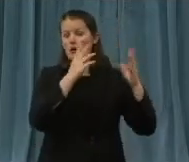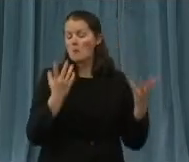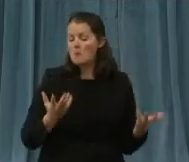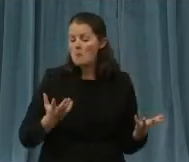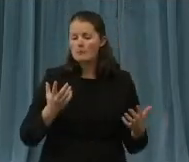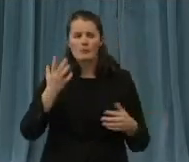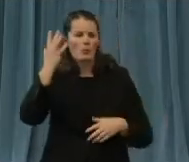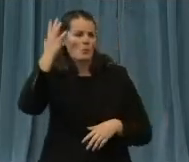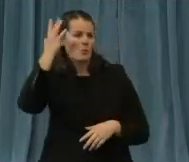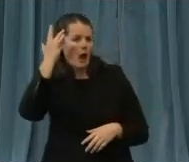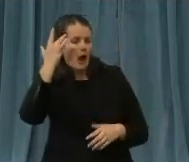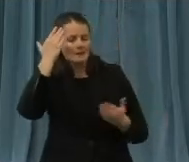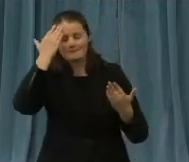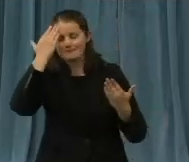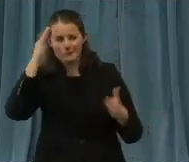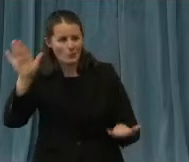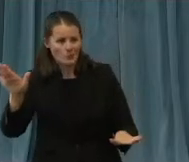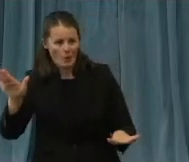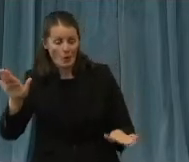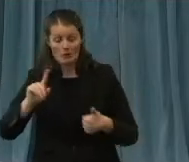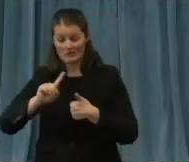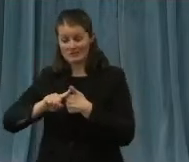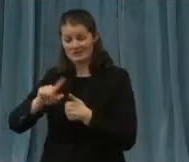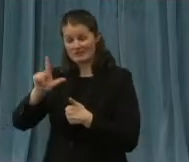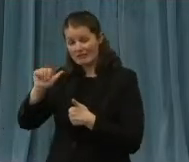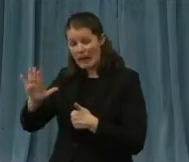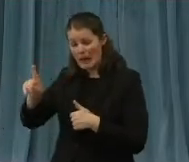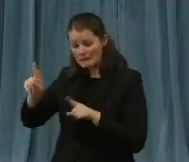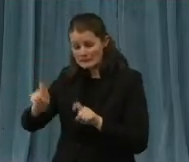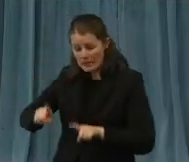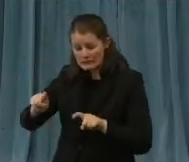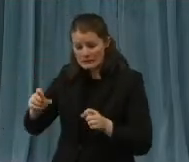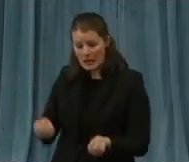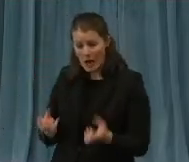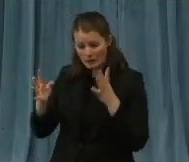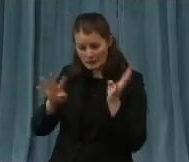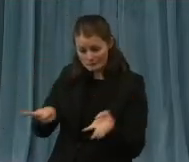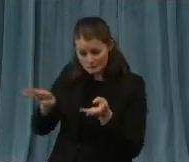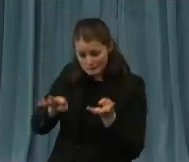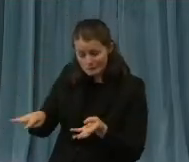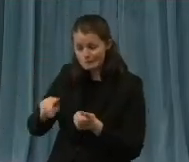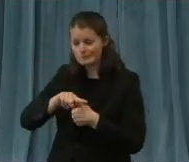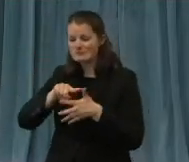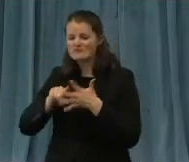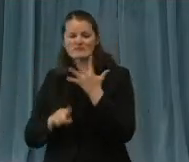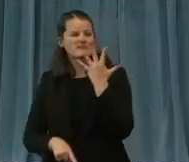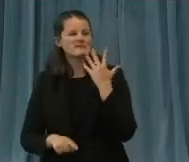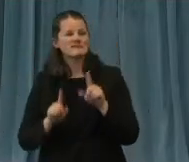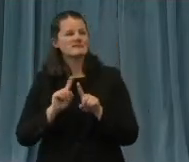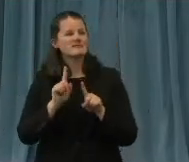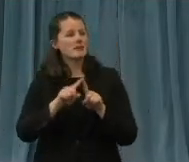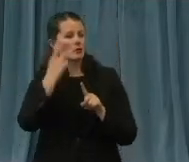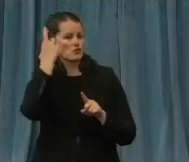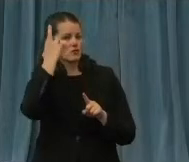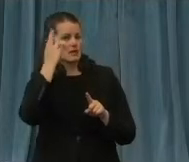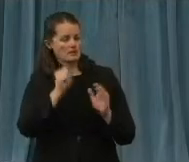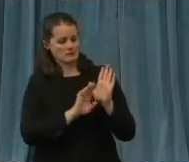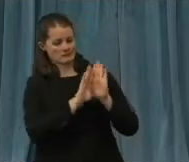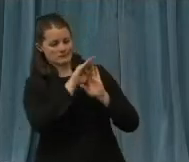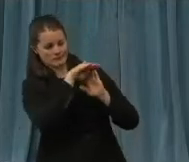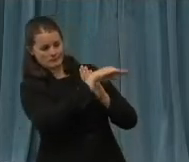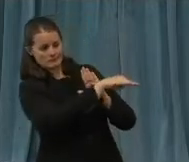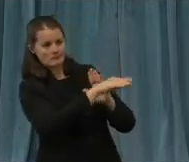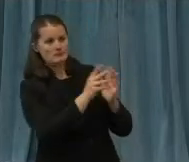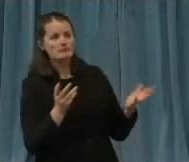or other things. I don't feel that I can answer that at this time, but again, as the governor said, based on the behaviors that we're seeing, the way that we're